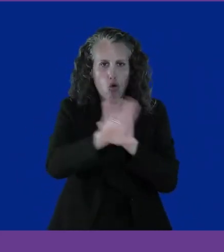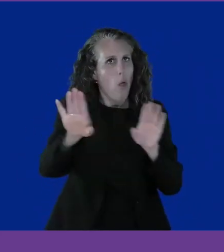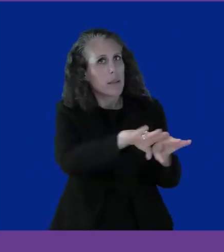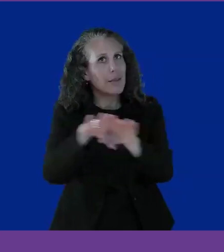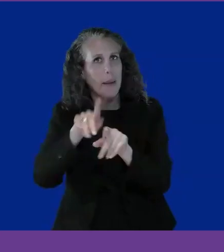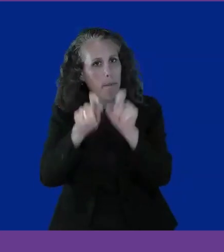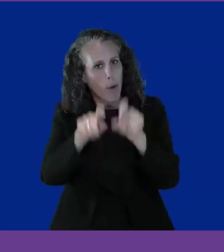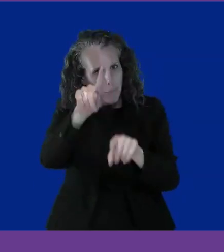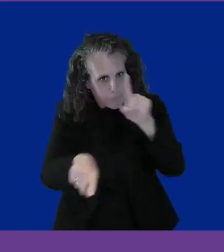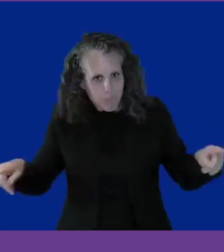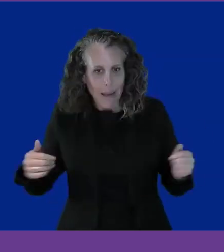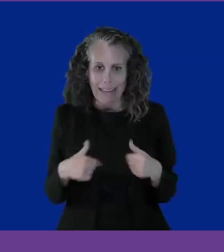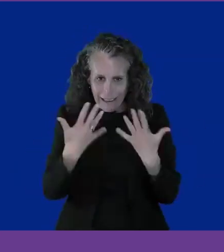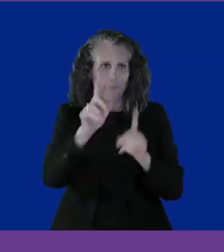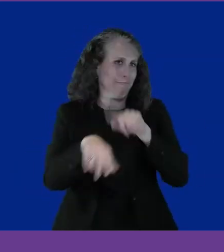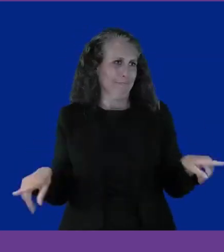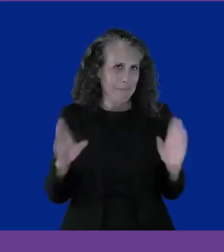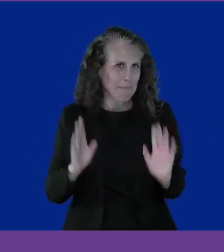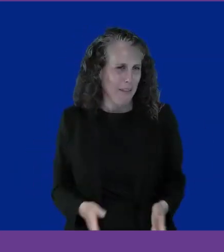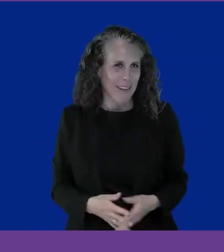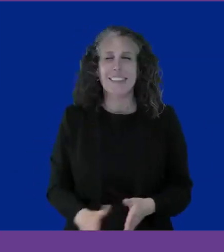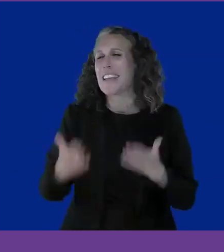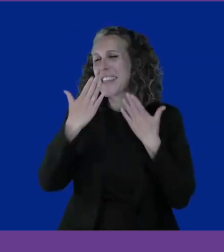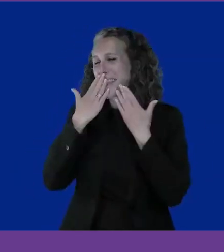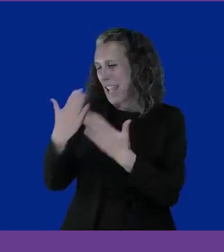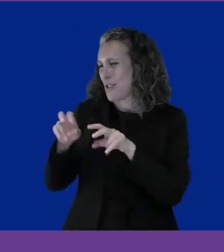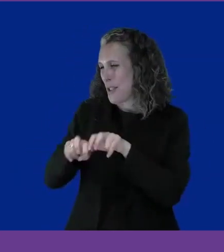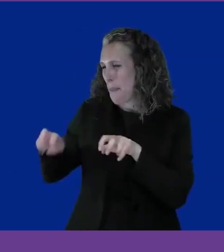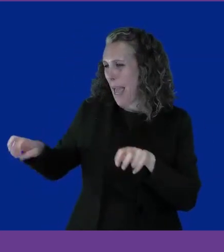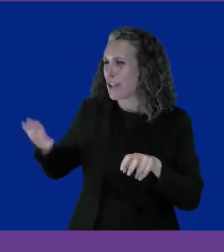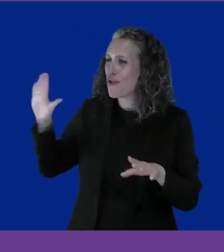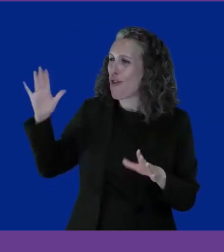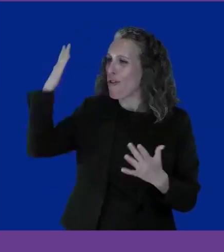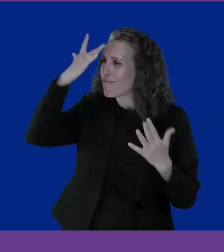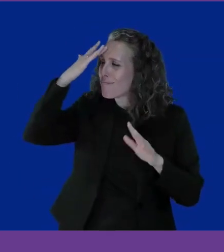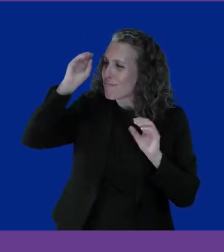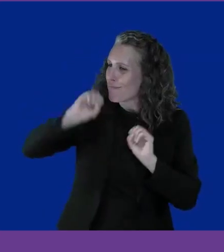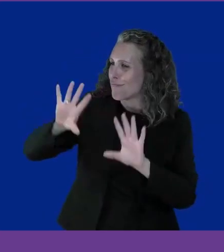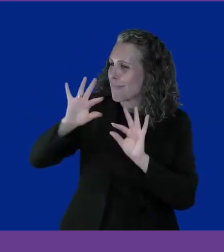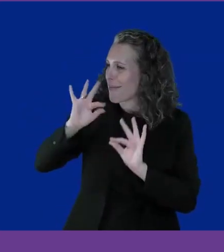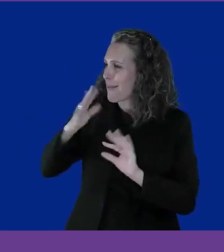in the future as well. Thank you very much to the panelists for their insights. Thank you.